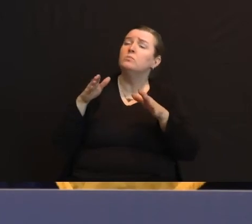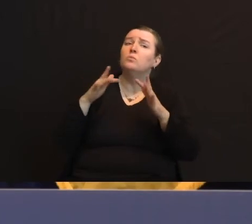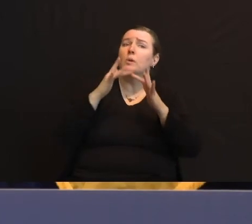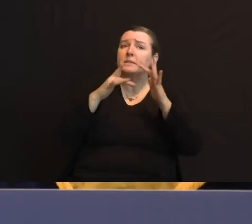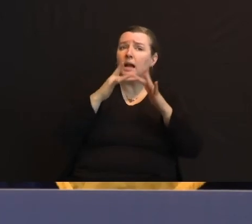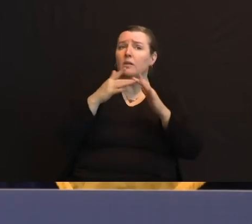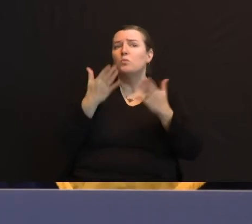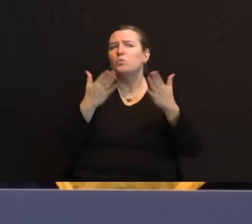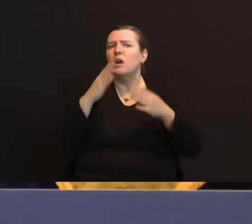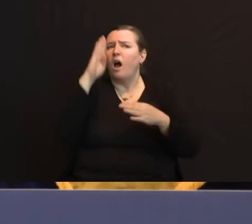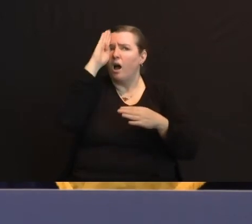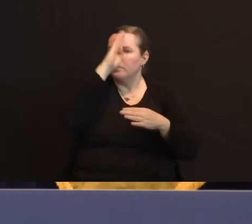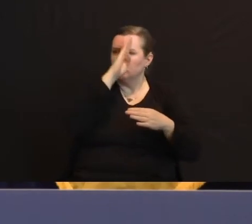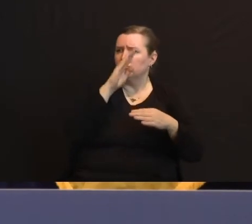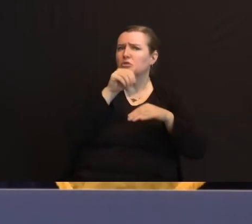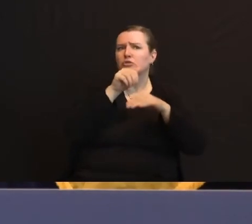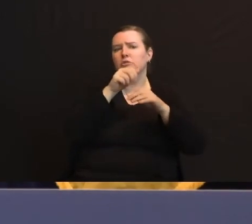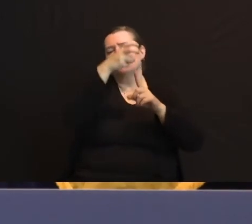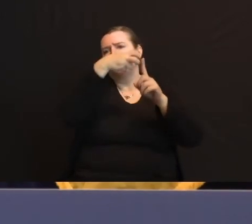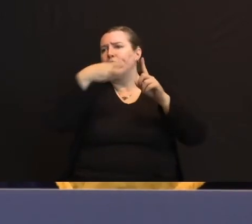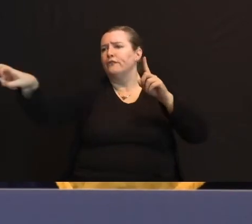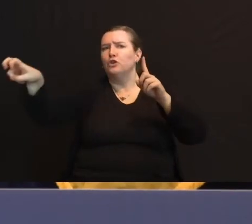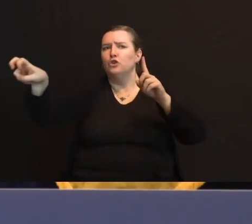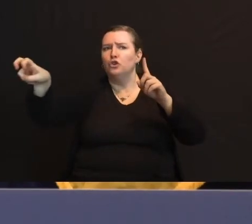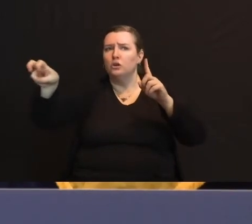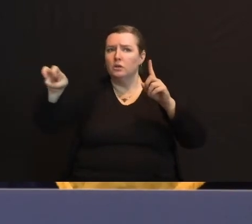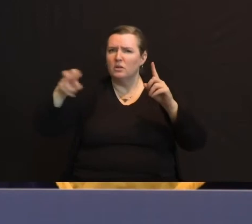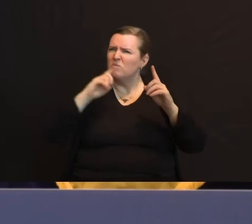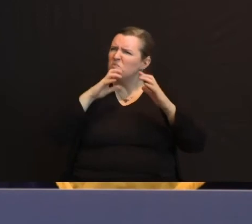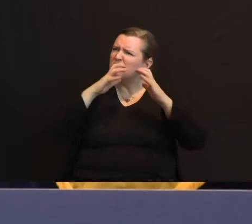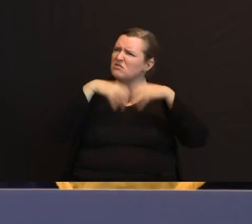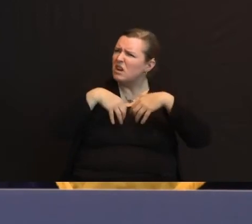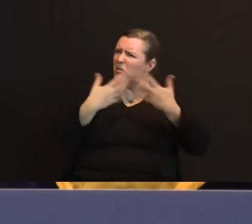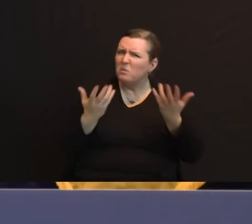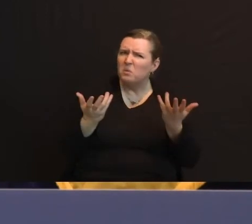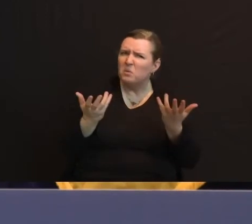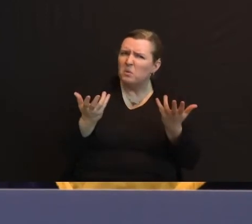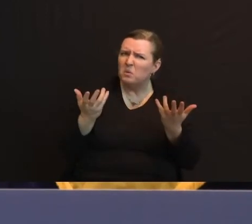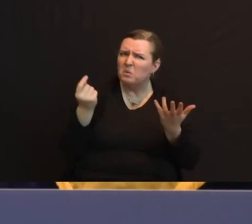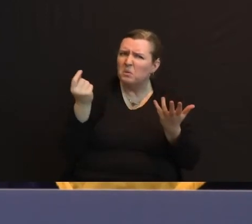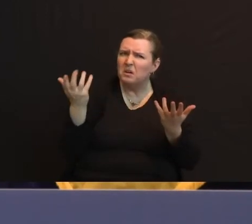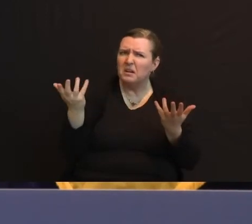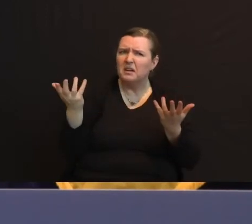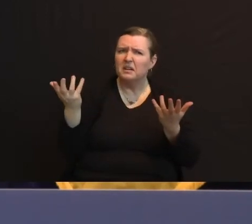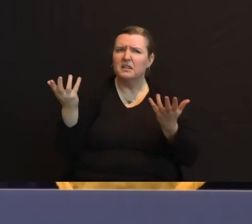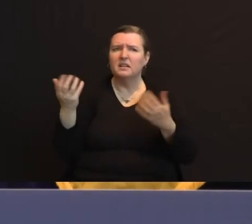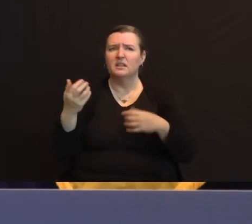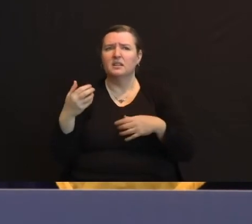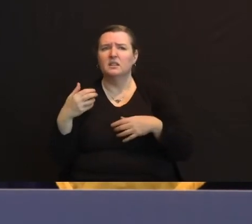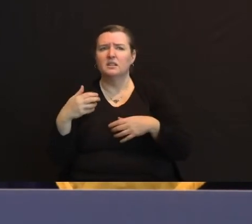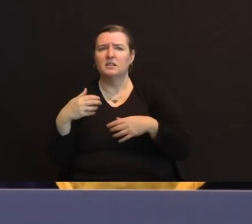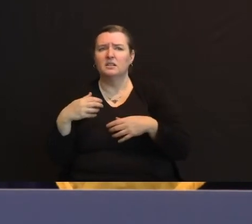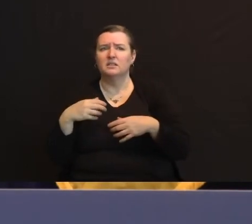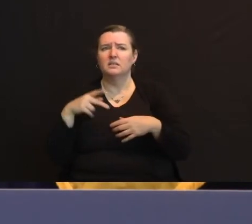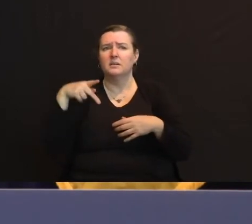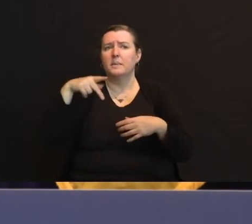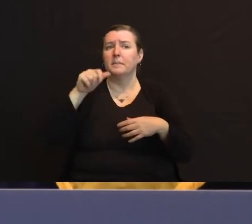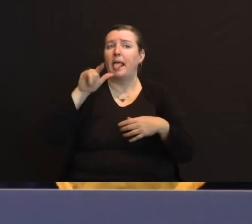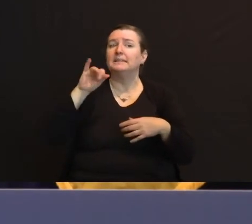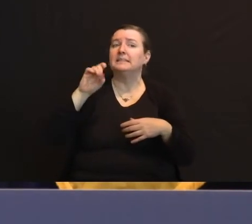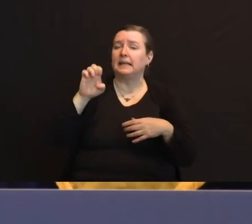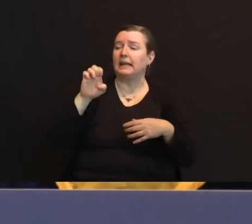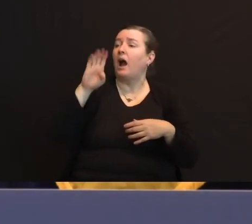on an apparent outbreak among staff at Palisades Hospital, and can you share details? Do you think it's in the public interest to share information on hospital